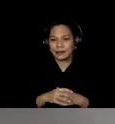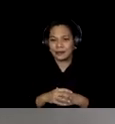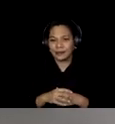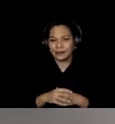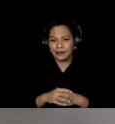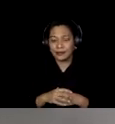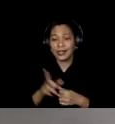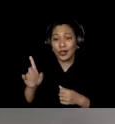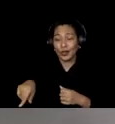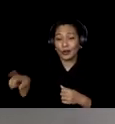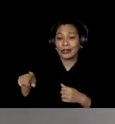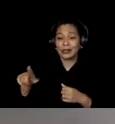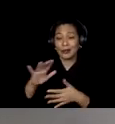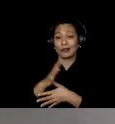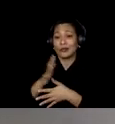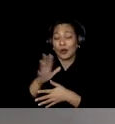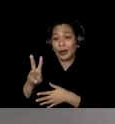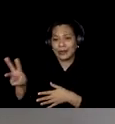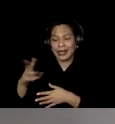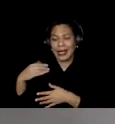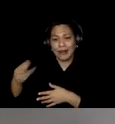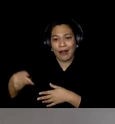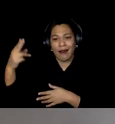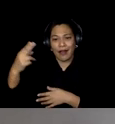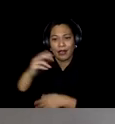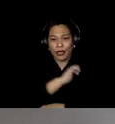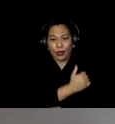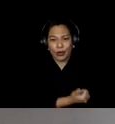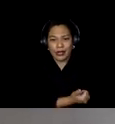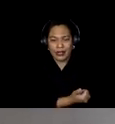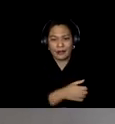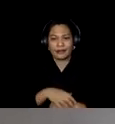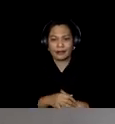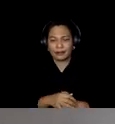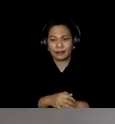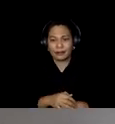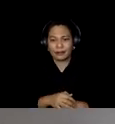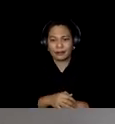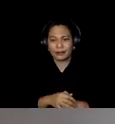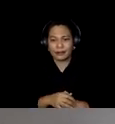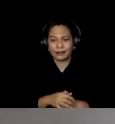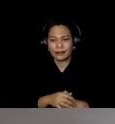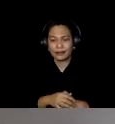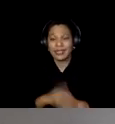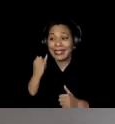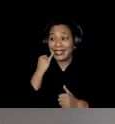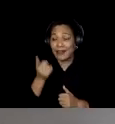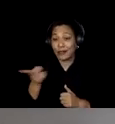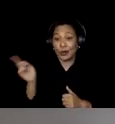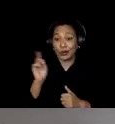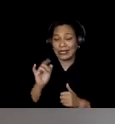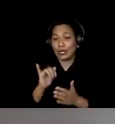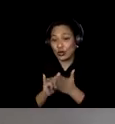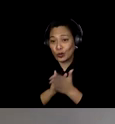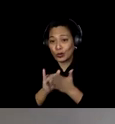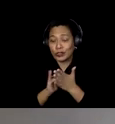those websites have really high authority. And so if they're already dominating those pages, it's